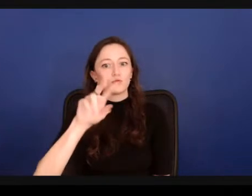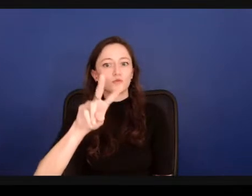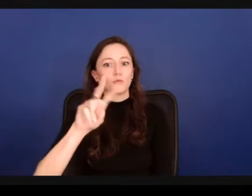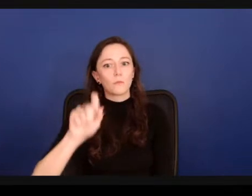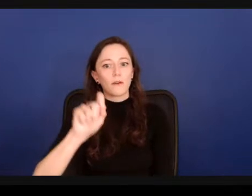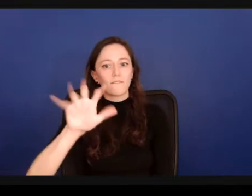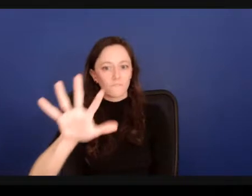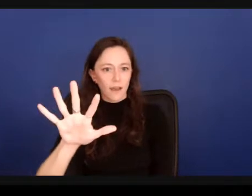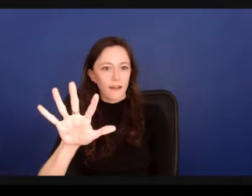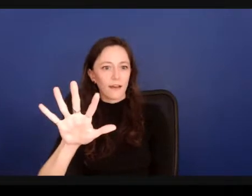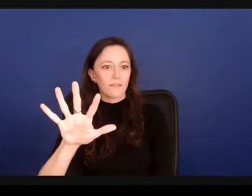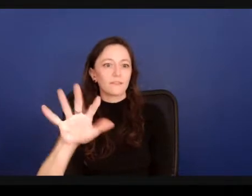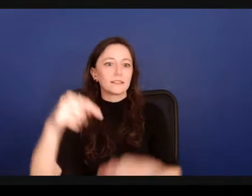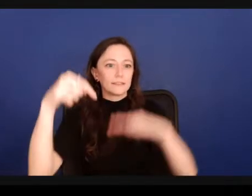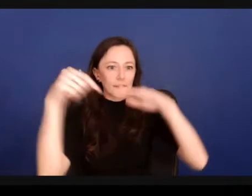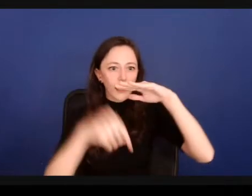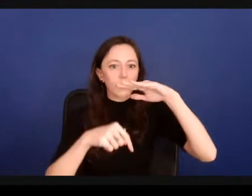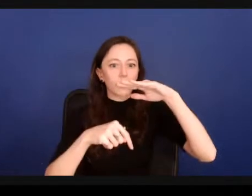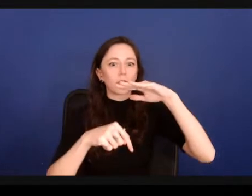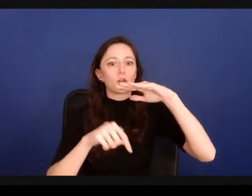0.5 mile to 2 miles down.